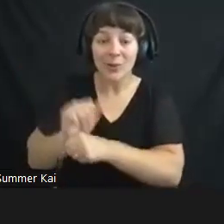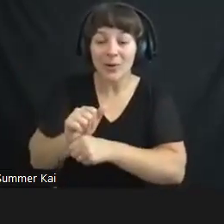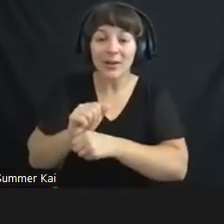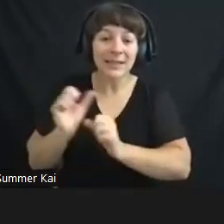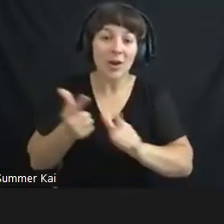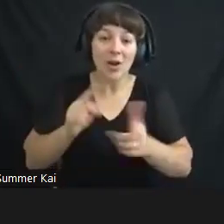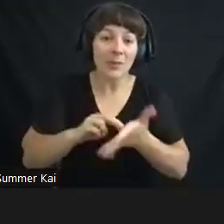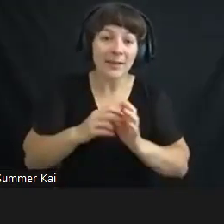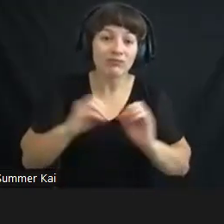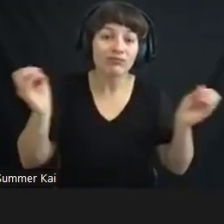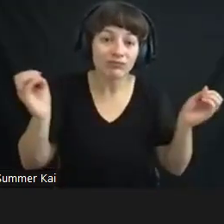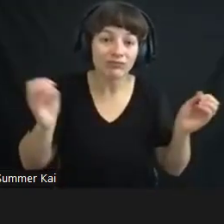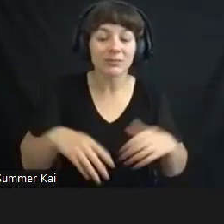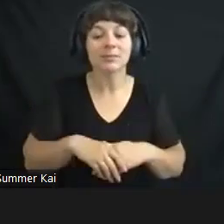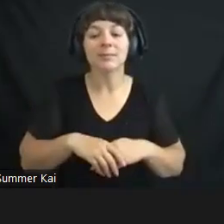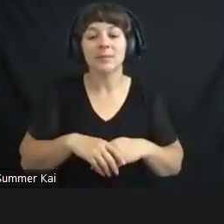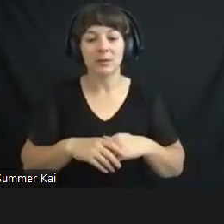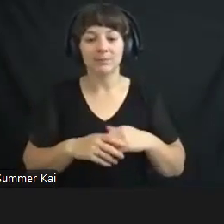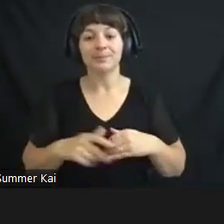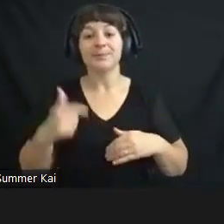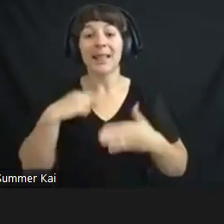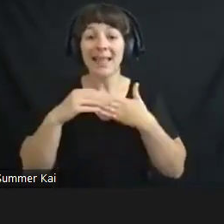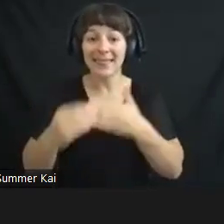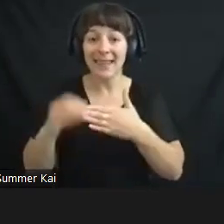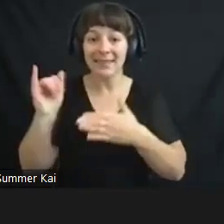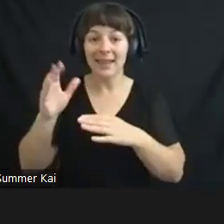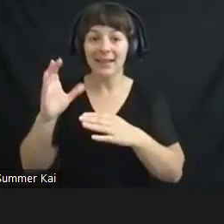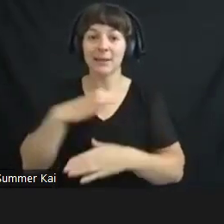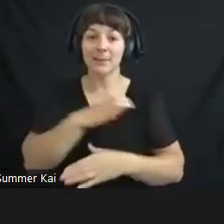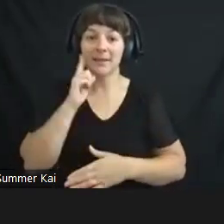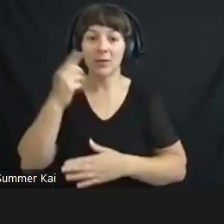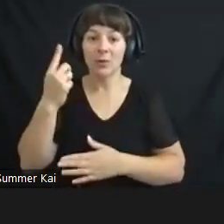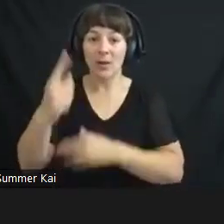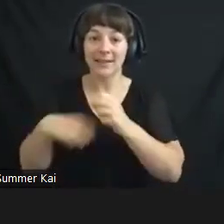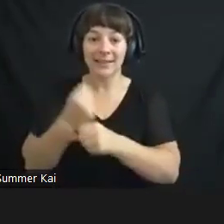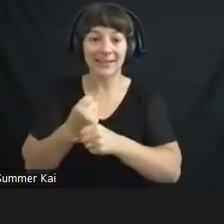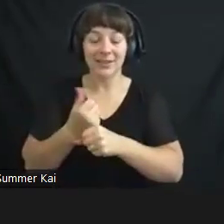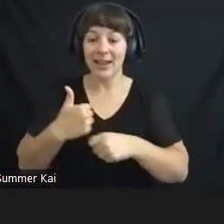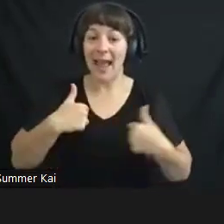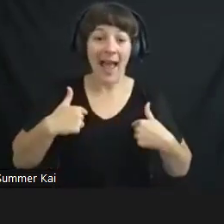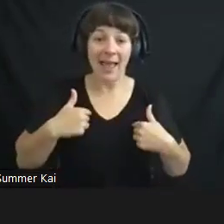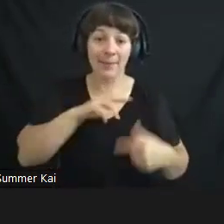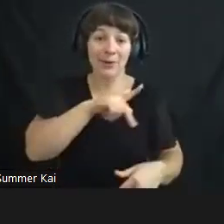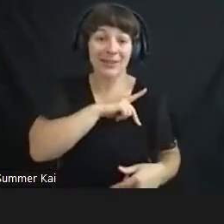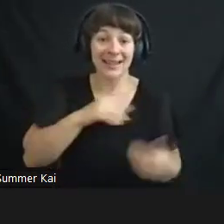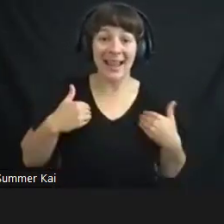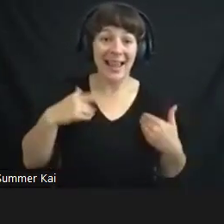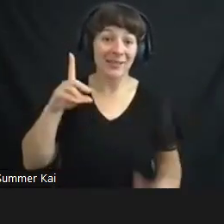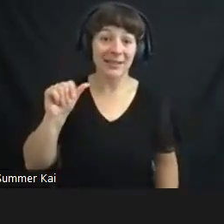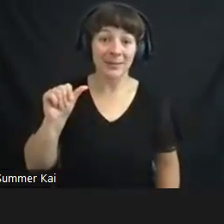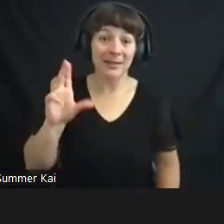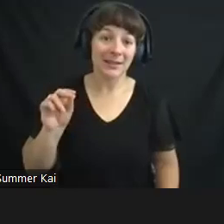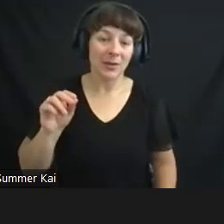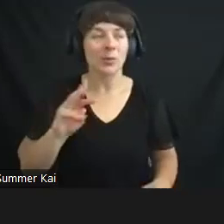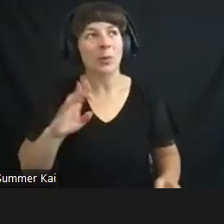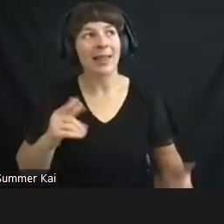that committee, and I led it for the first year. I am not somebody who has a disability. Well, I do, but we